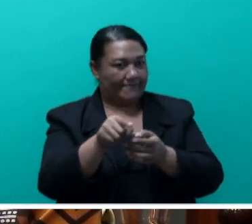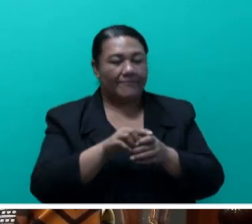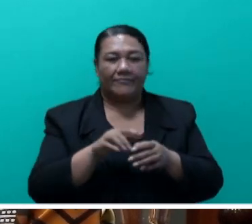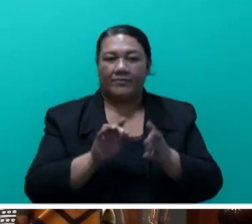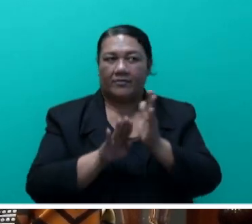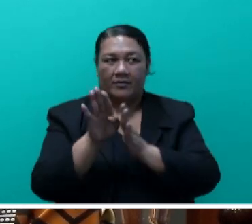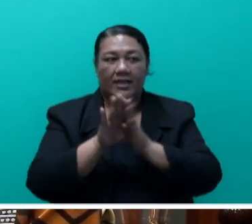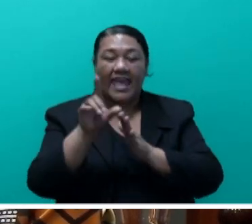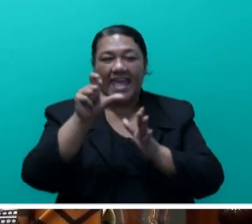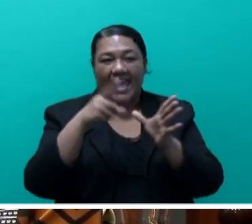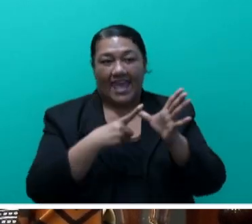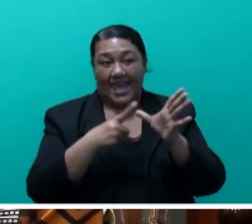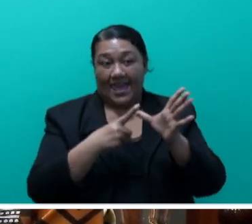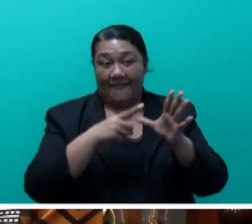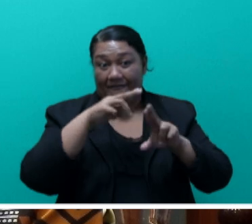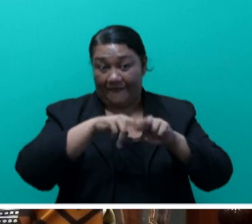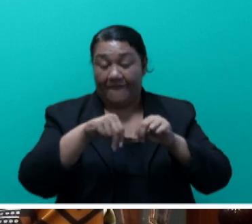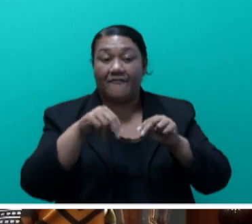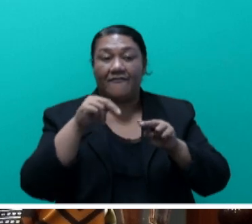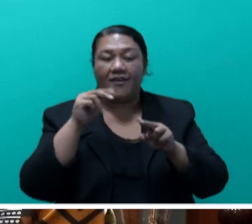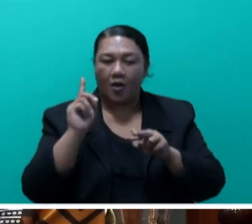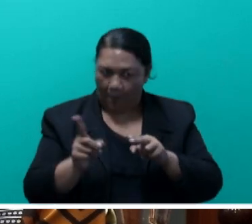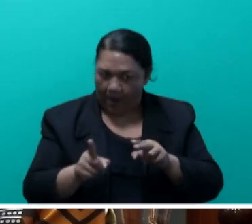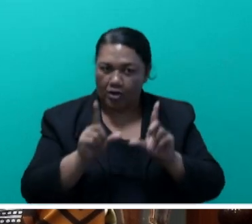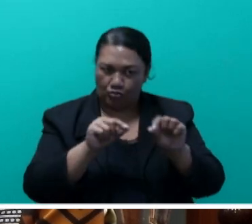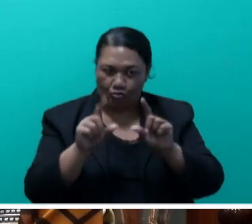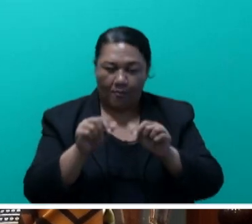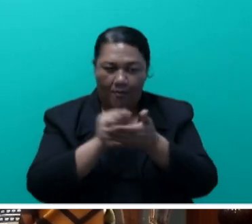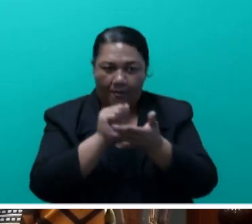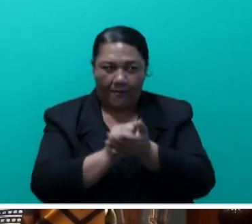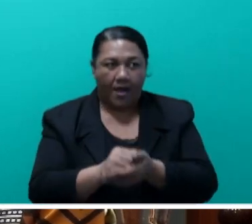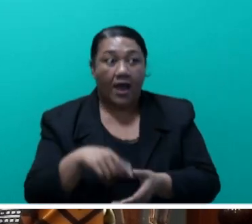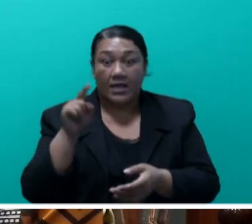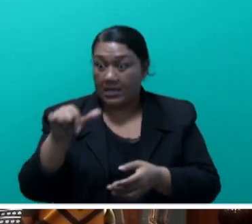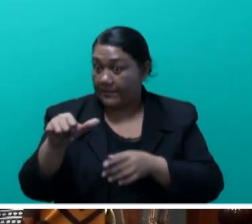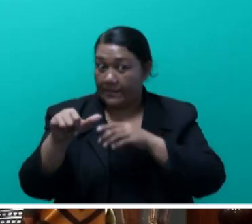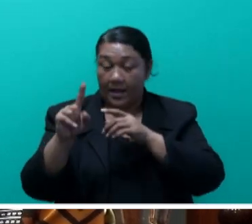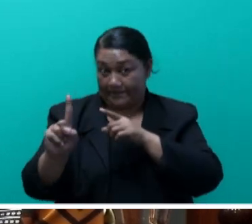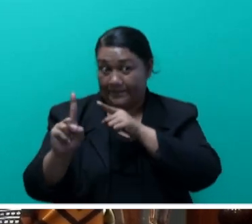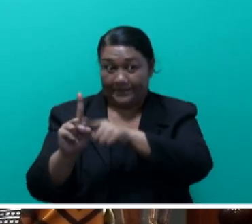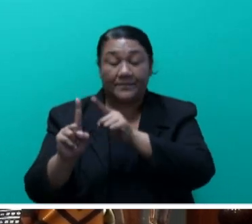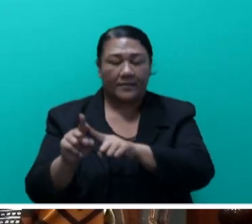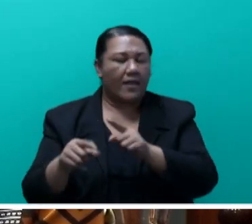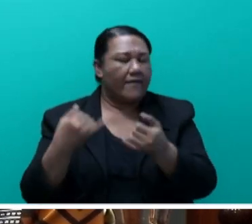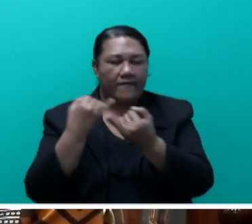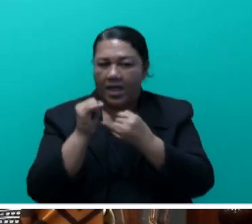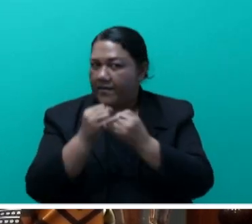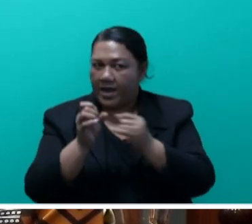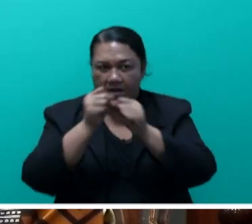that CAF lived up to its charter. He was a person known for the standards that he set,